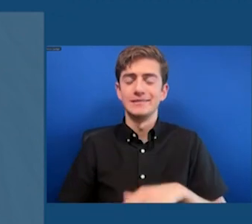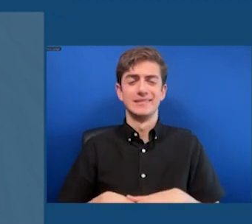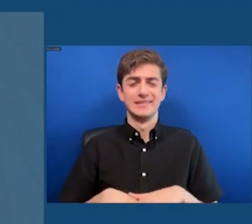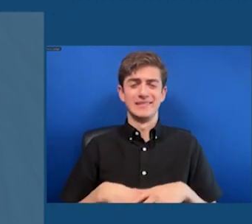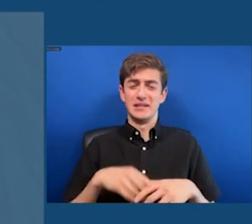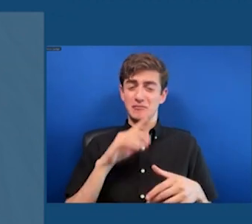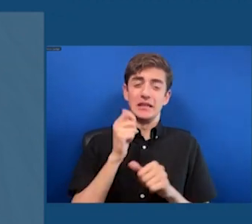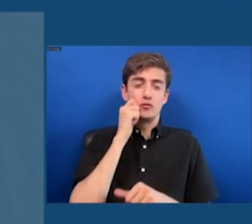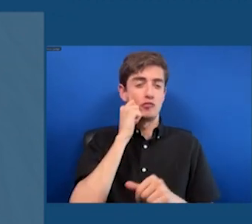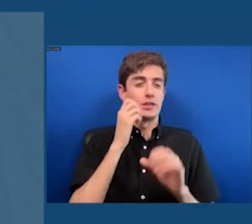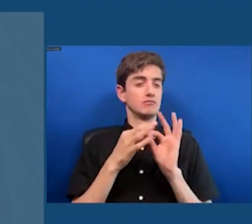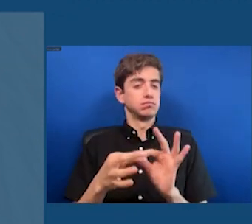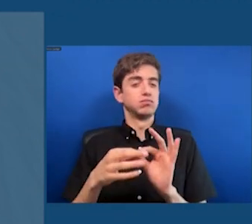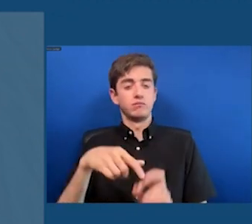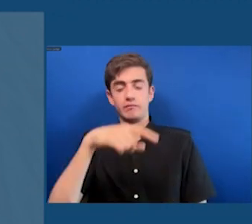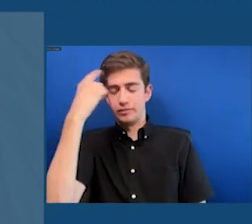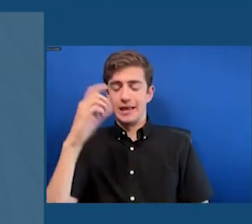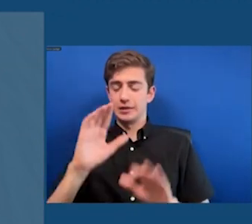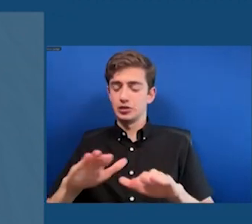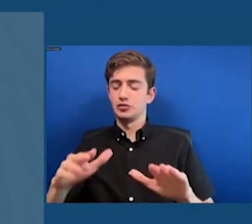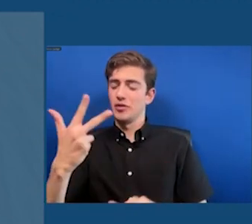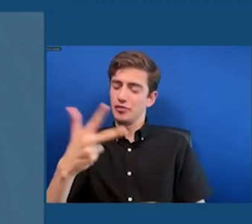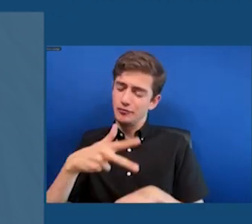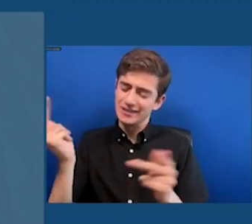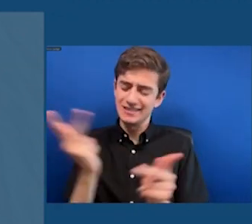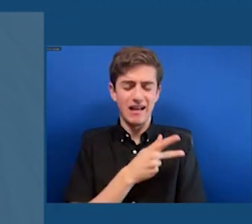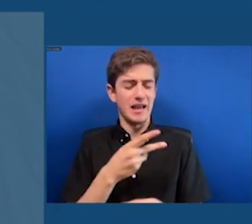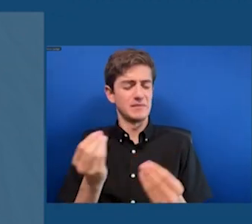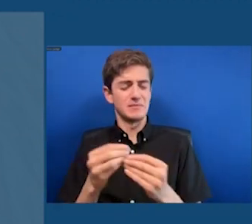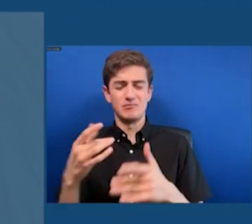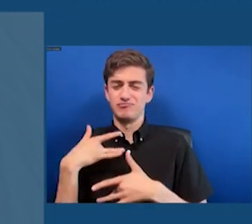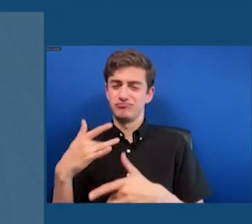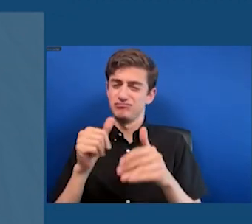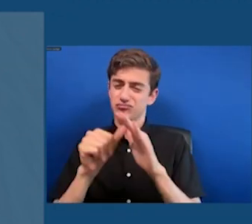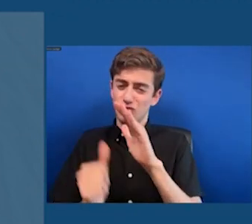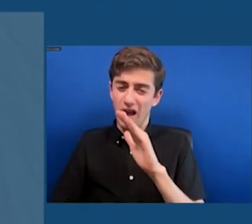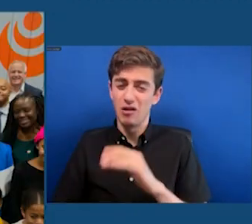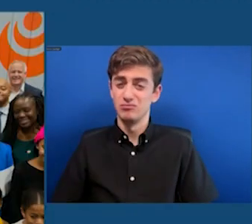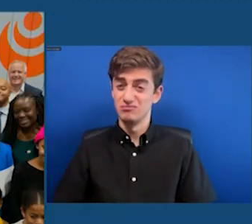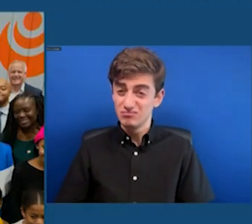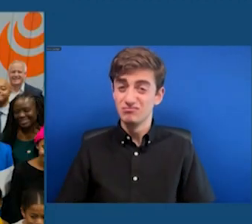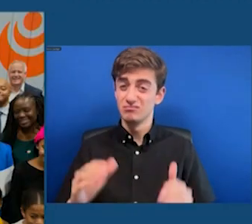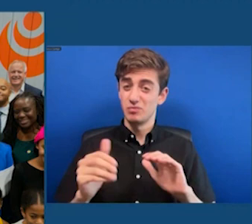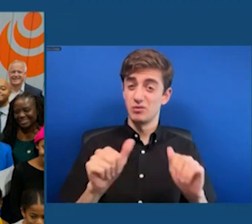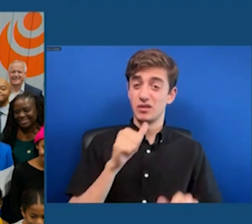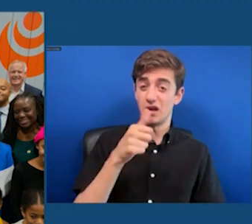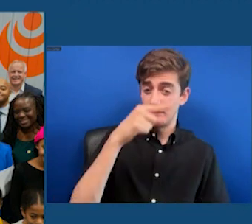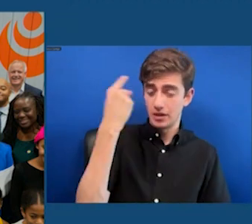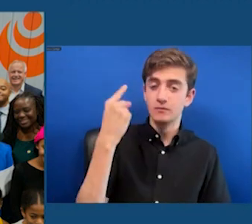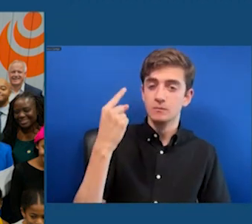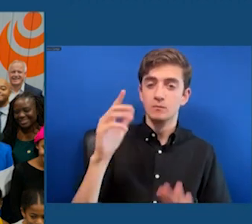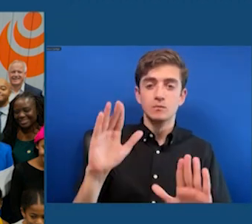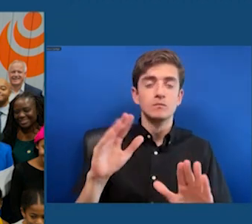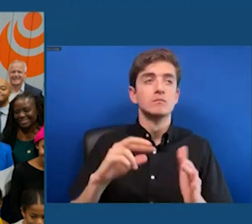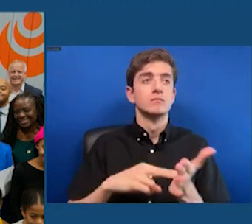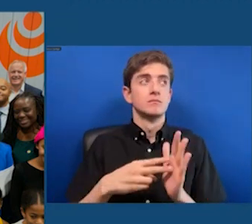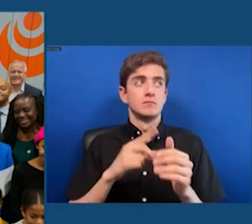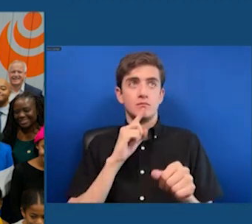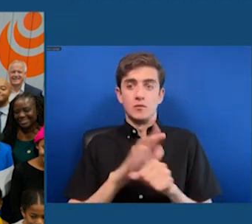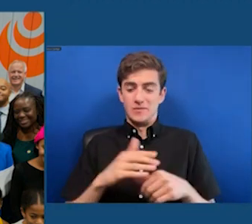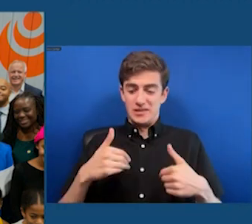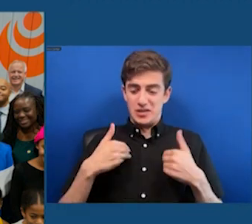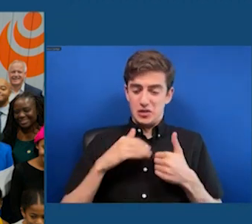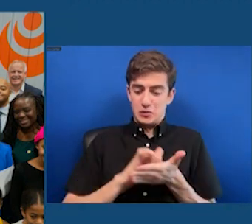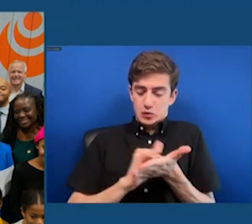more likely to drown. We'll make sure that young New Yorkers know how to swim, build new pools across